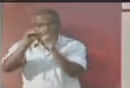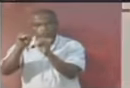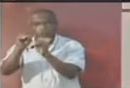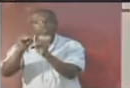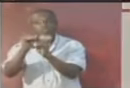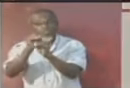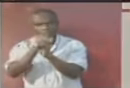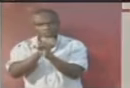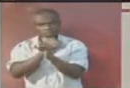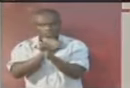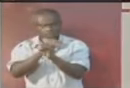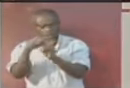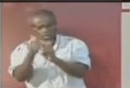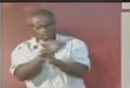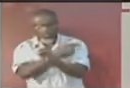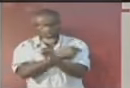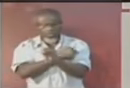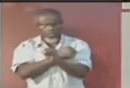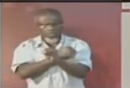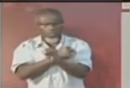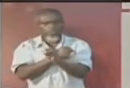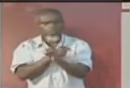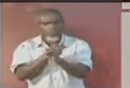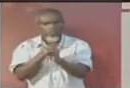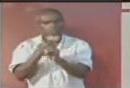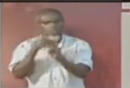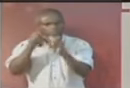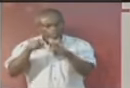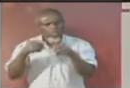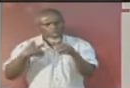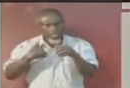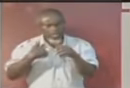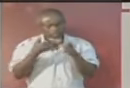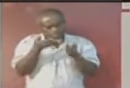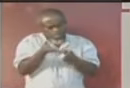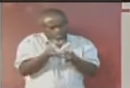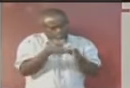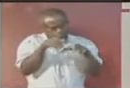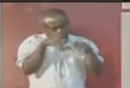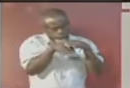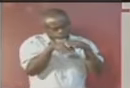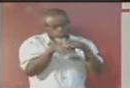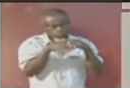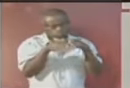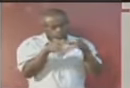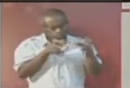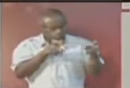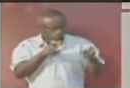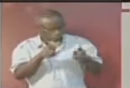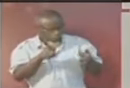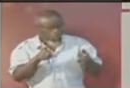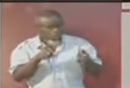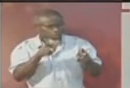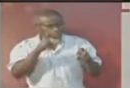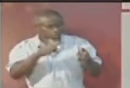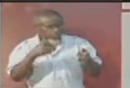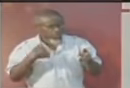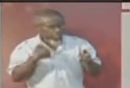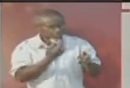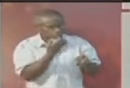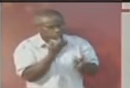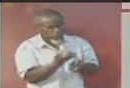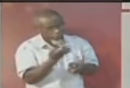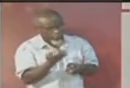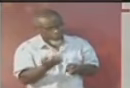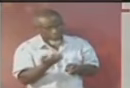through the Transport Commissioner as well as through my office, where both the ambulance and the equipment on board are